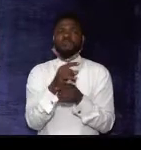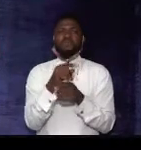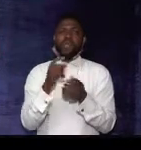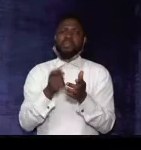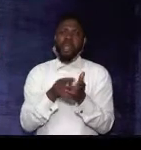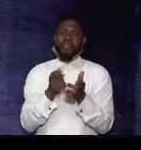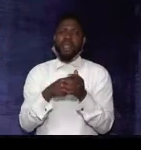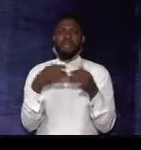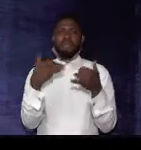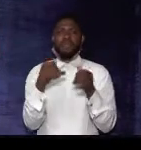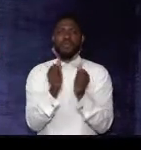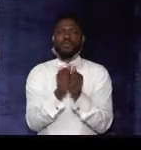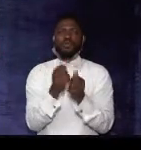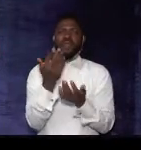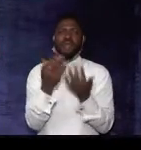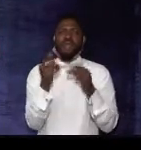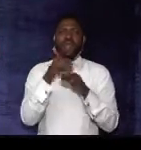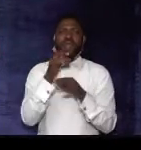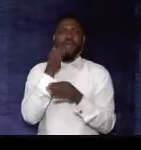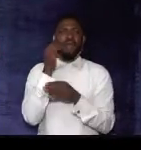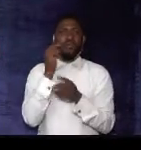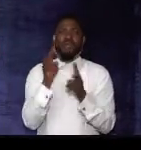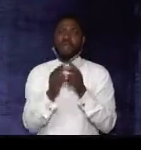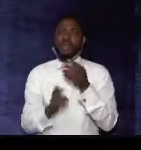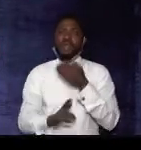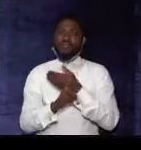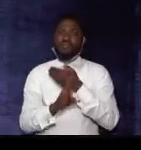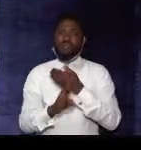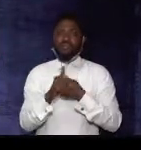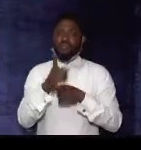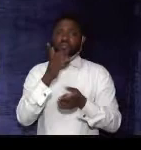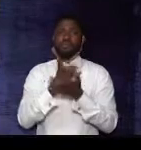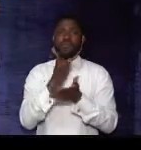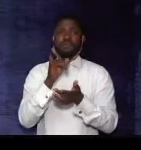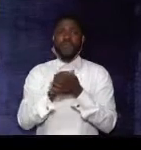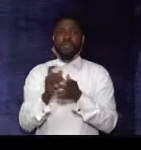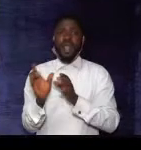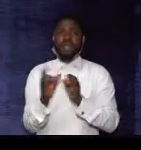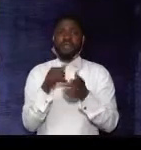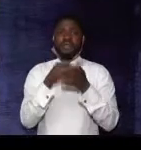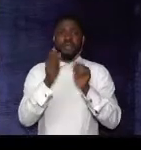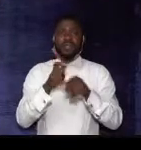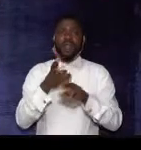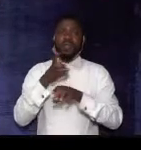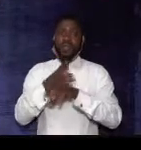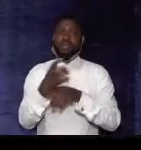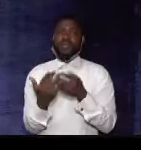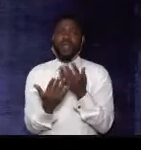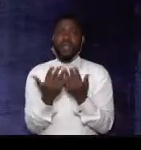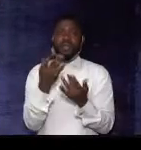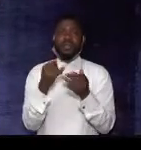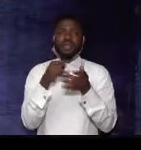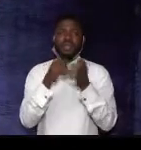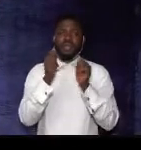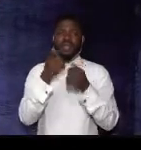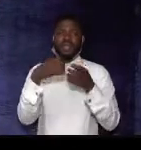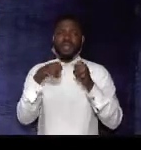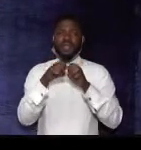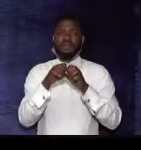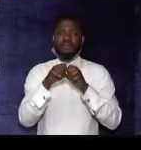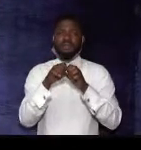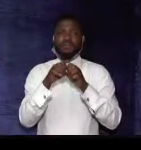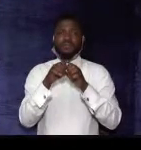of you at times play with fire at home and it is very risky. So you stop that action because it can cause accident. It